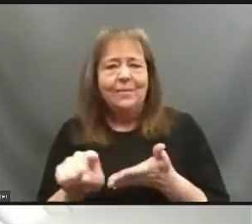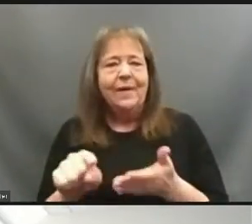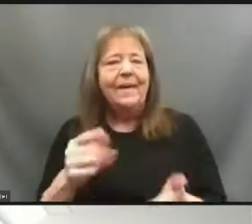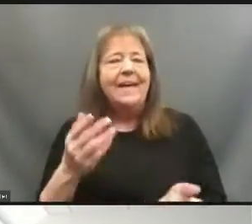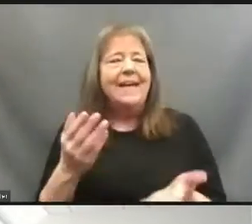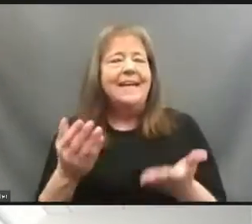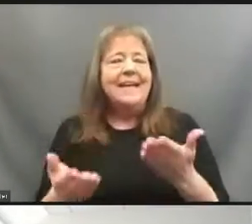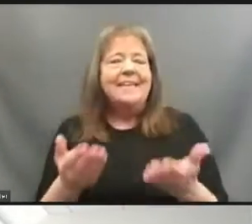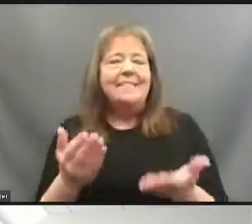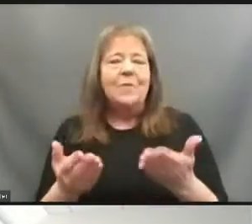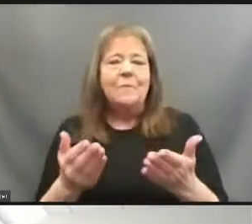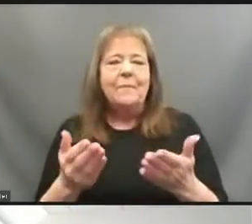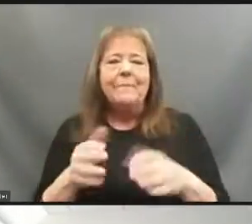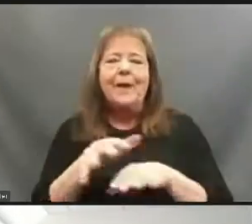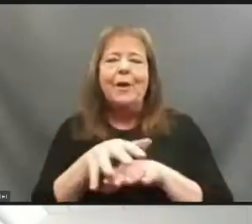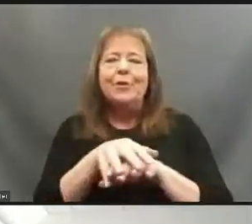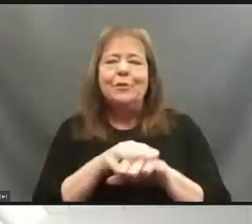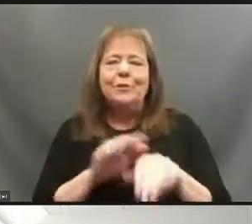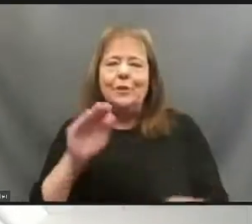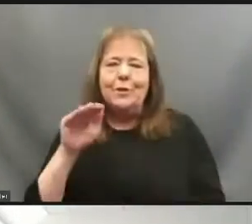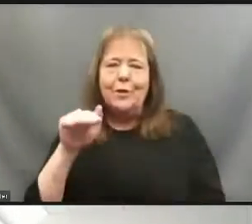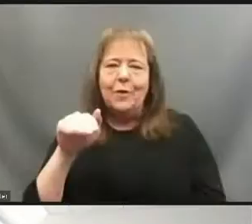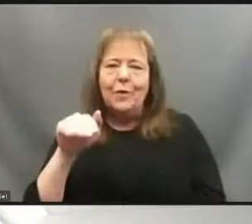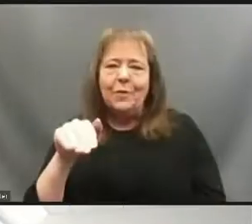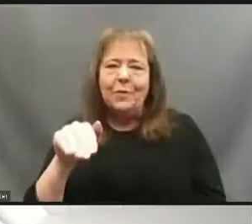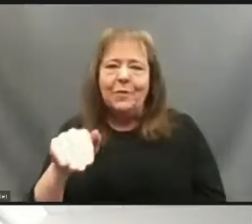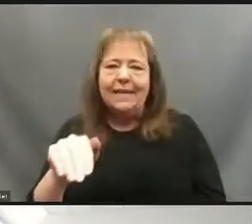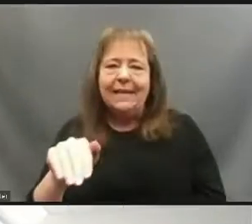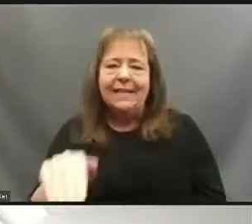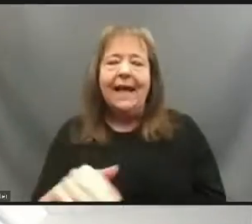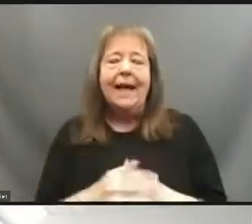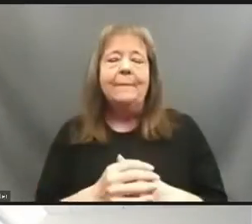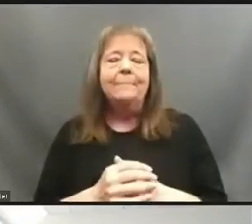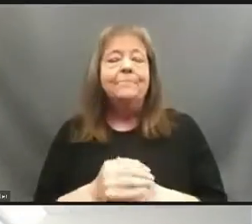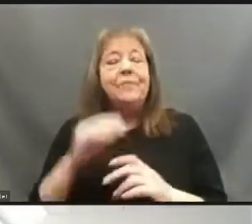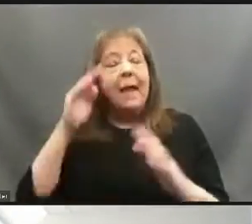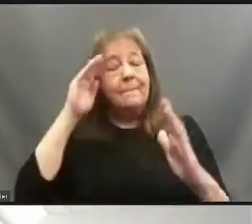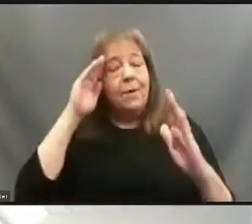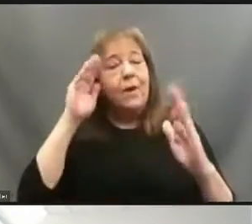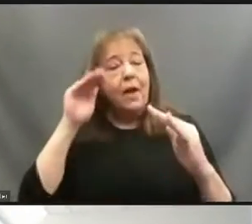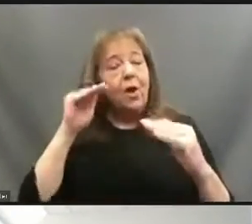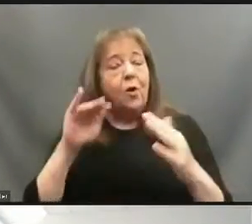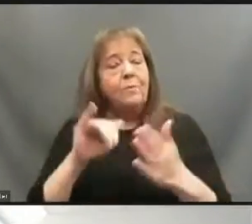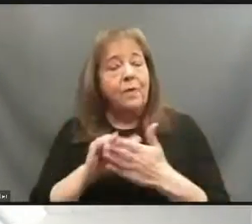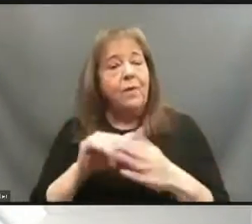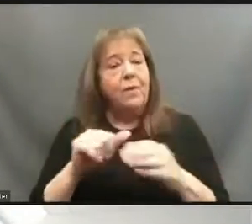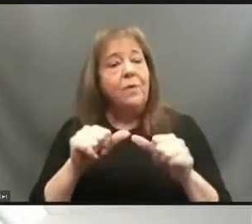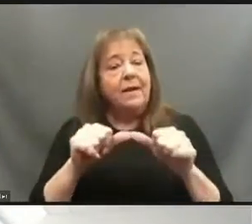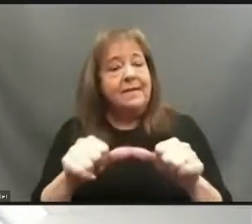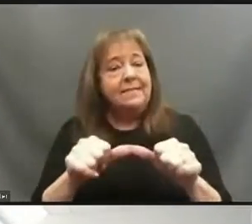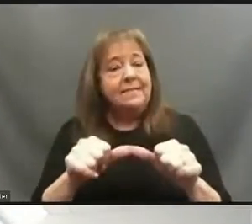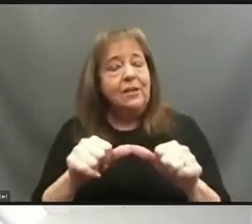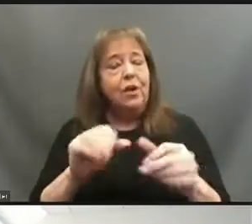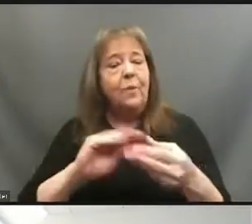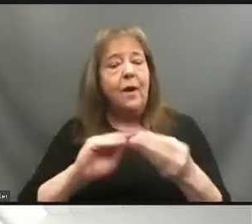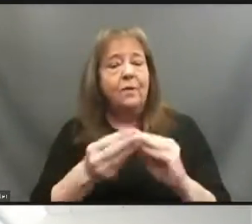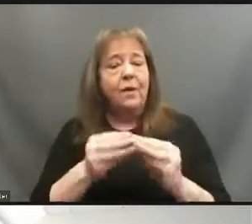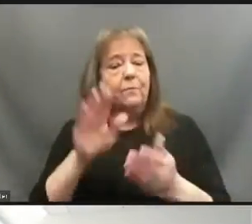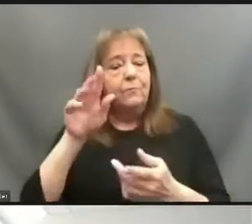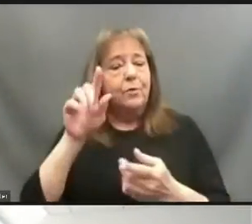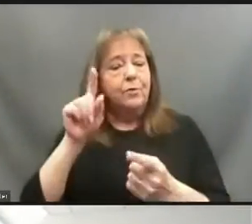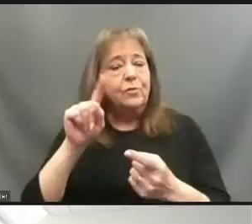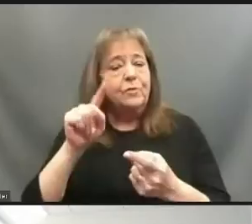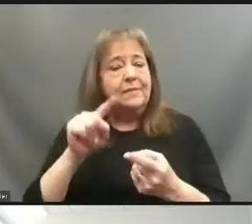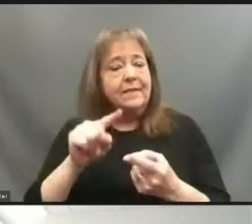more gradual decline in the overall inpatient census. We hope that it's going to be the ongoing decline, as has been discussed in